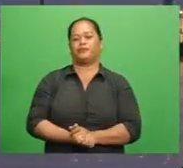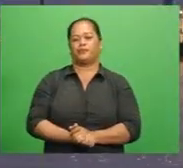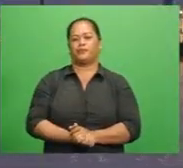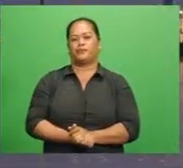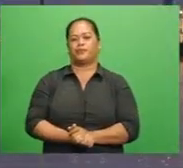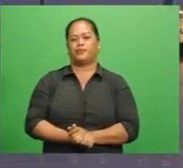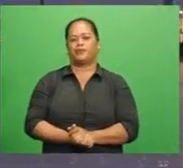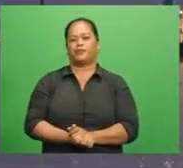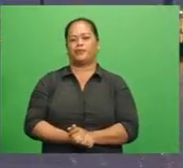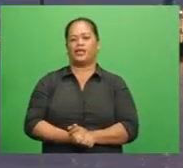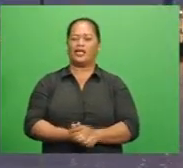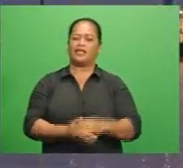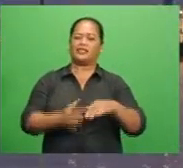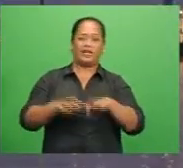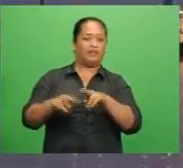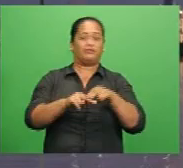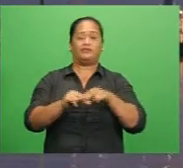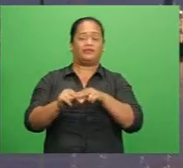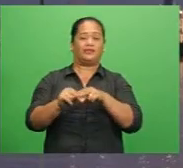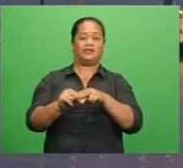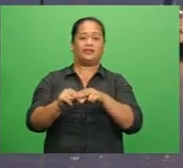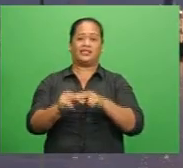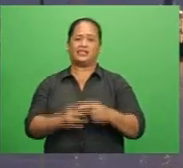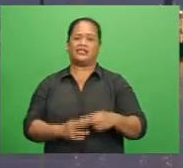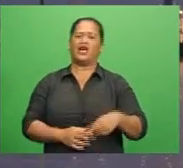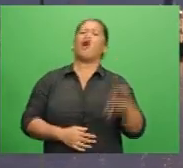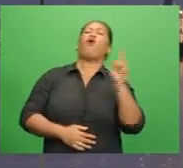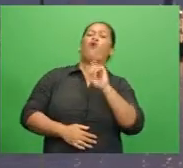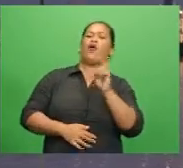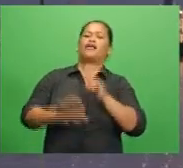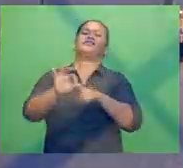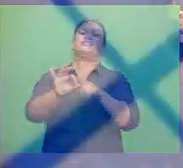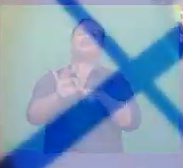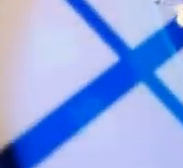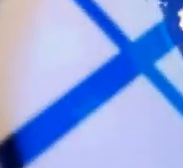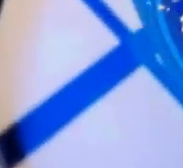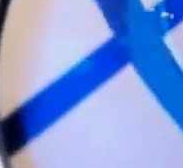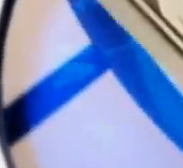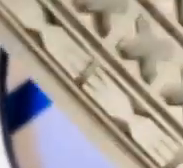And in Fijian Pulse, we ask, what is your New Year's resolution?